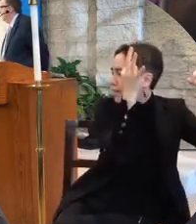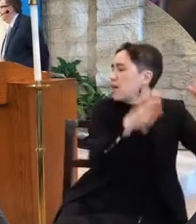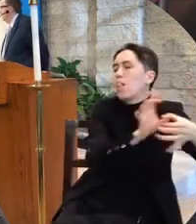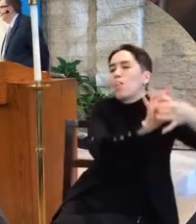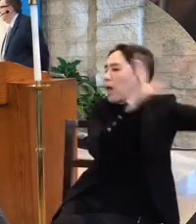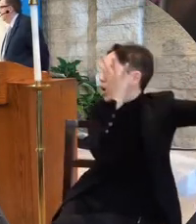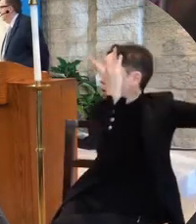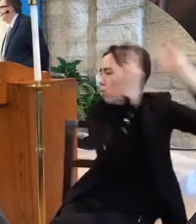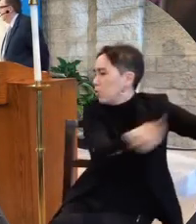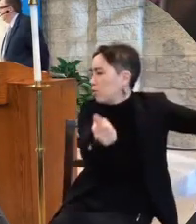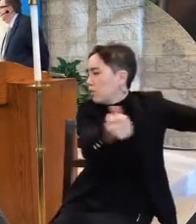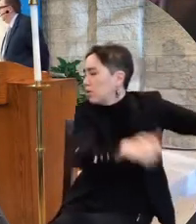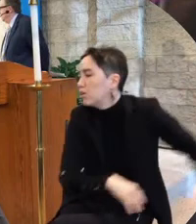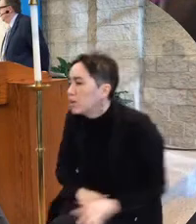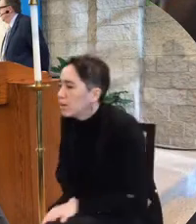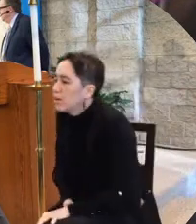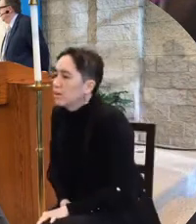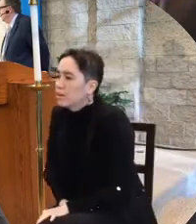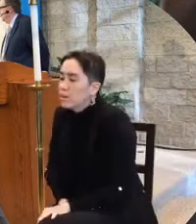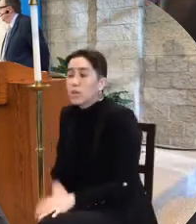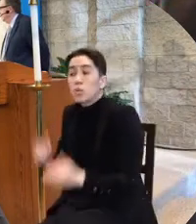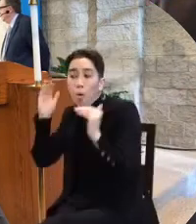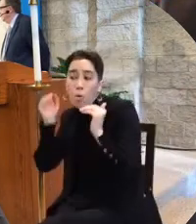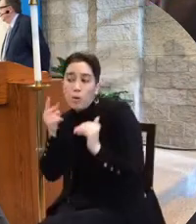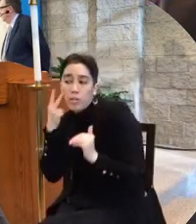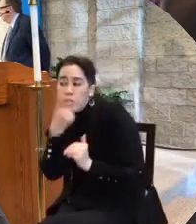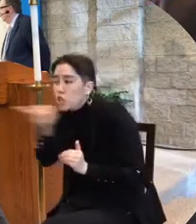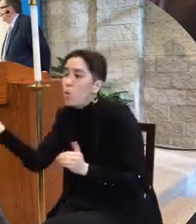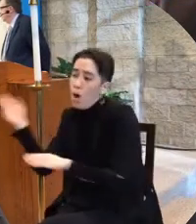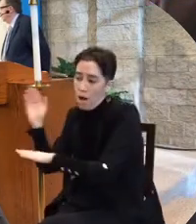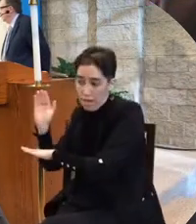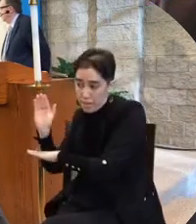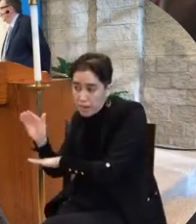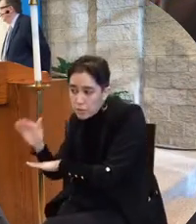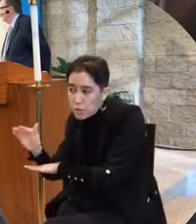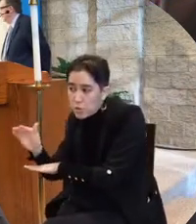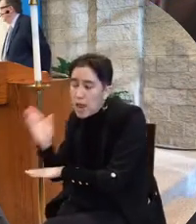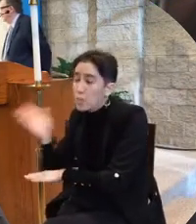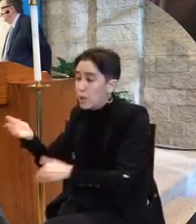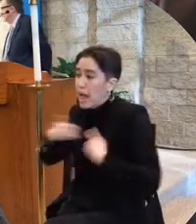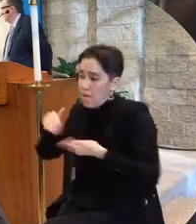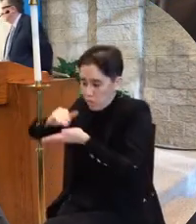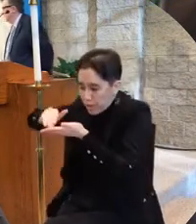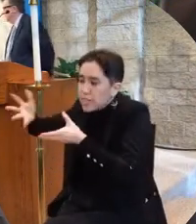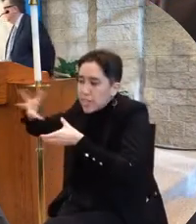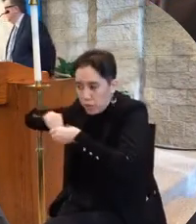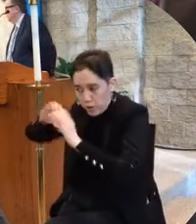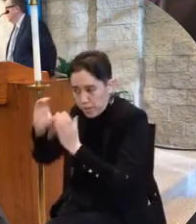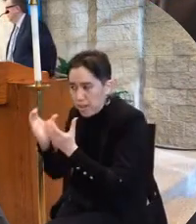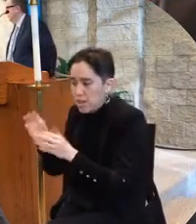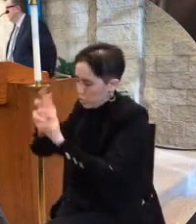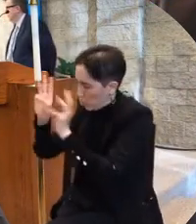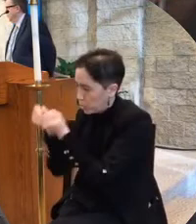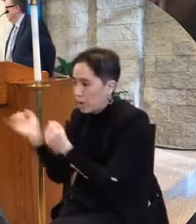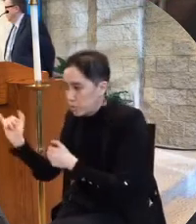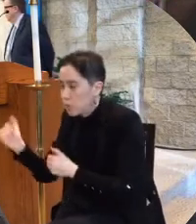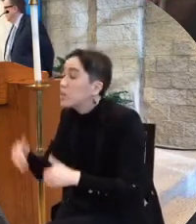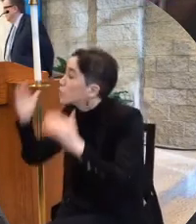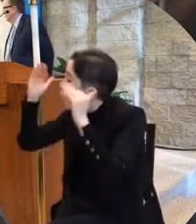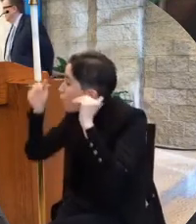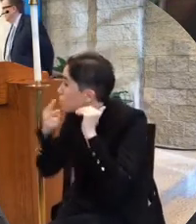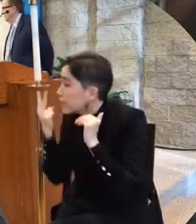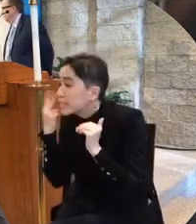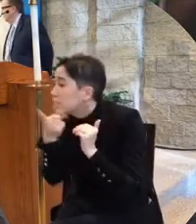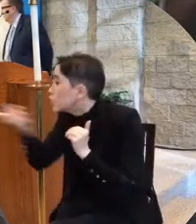see you this afternoon. We're going to have a huge forgiveness component in that as well. So I hope to see you this afternoon, and you know, let's start this year off